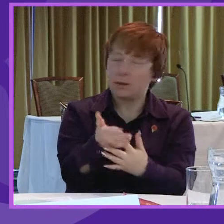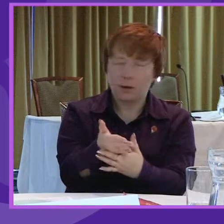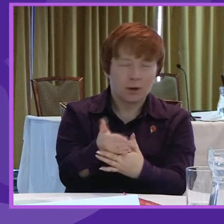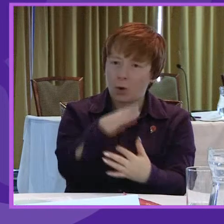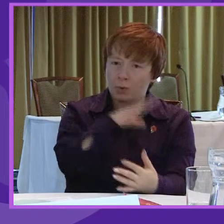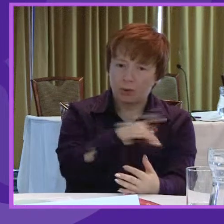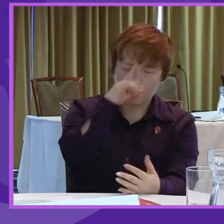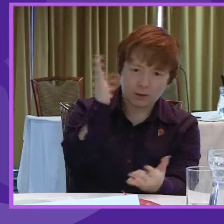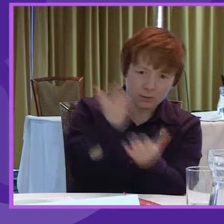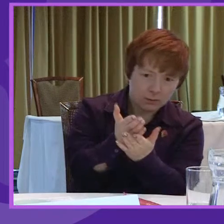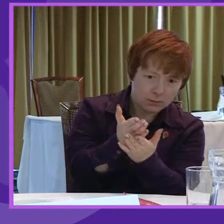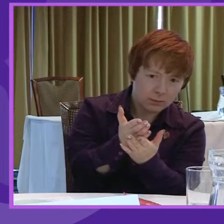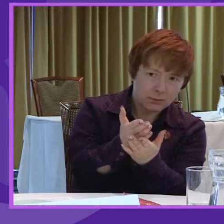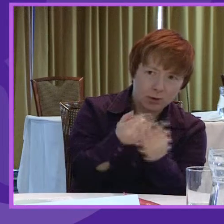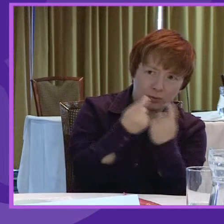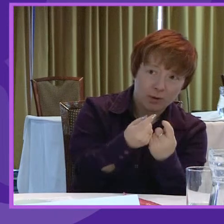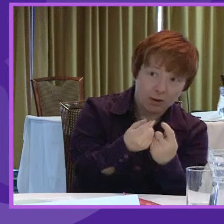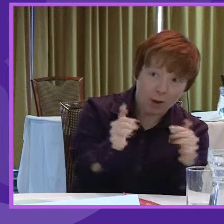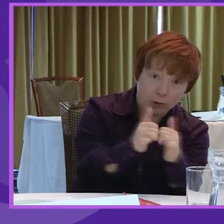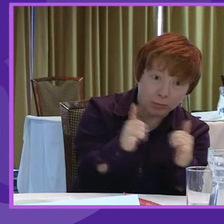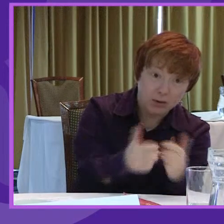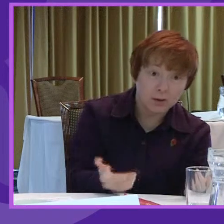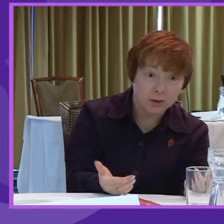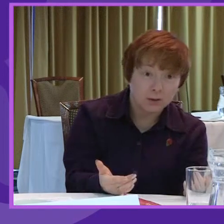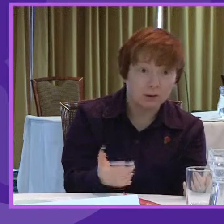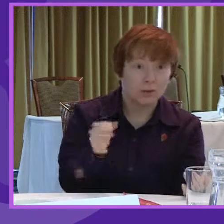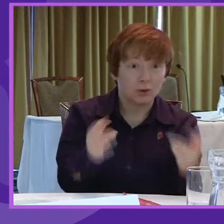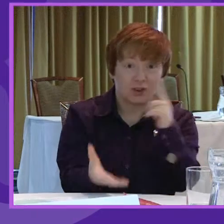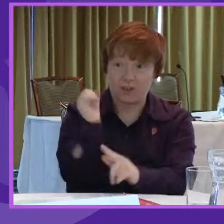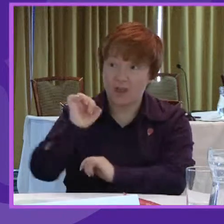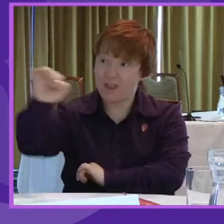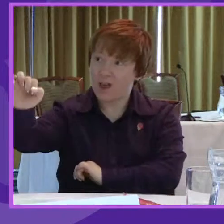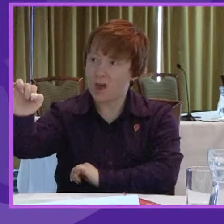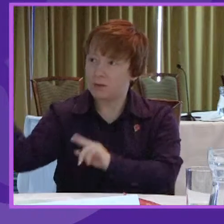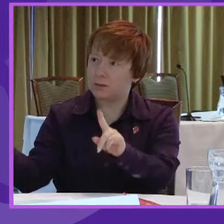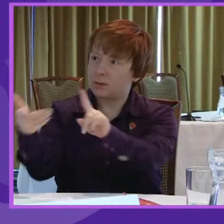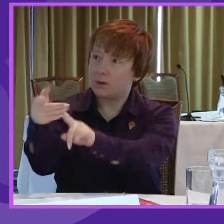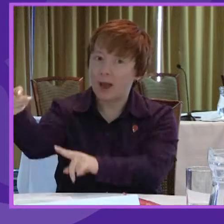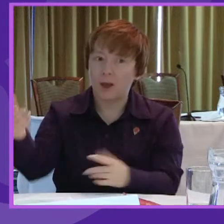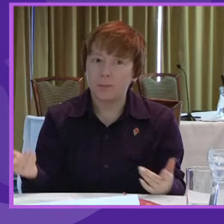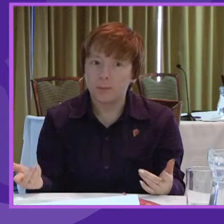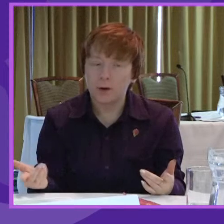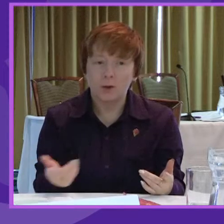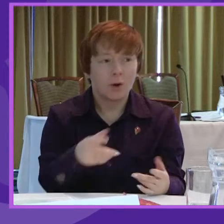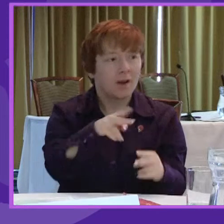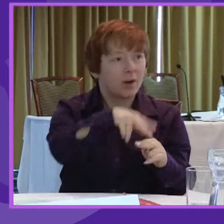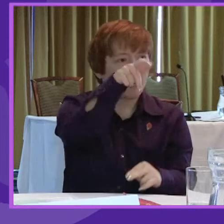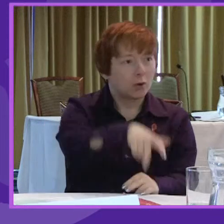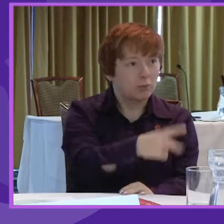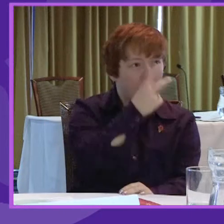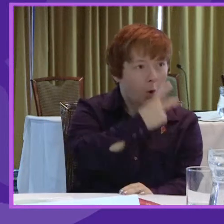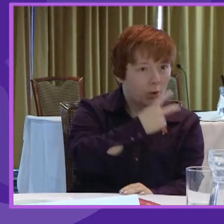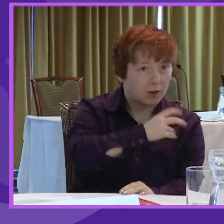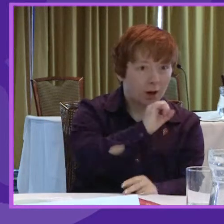It's about, is it appropriate, and are we getting the outcomes that people want, that people set themselves, for people who are older, people with a learning